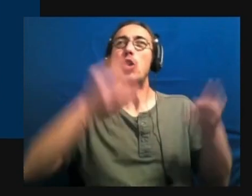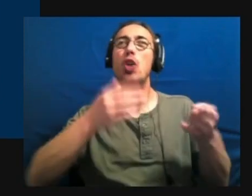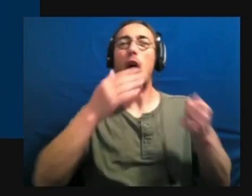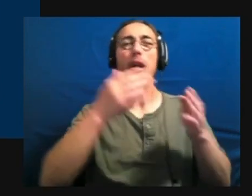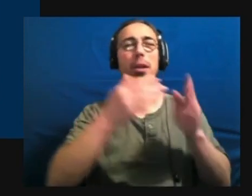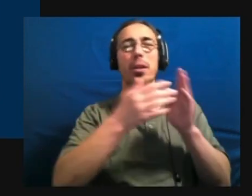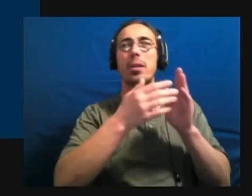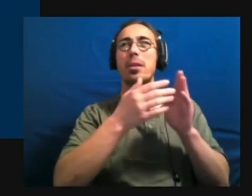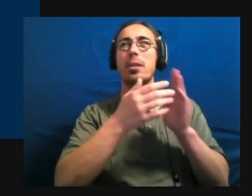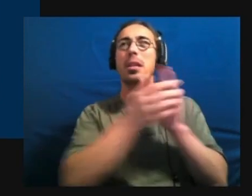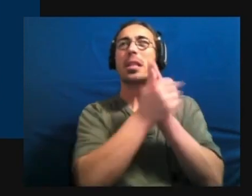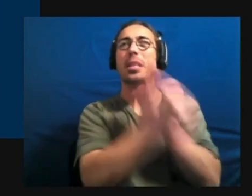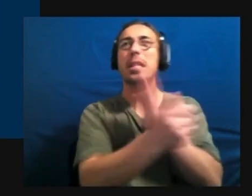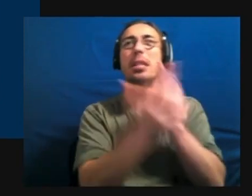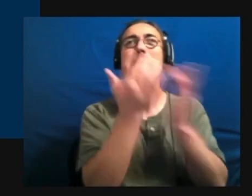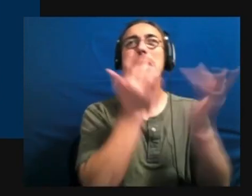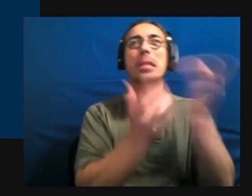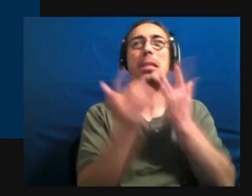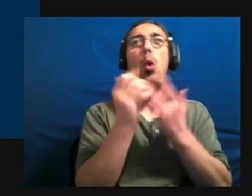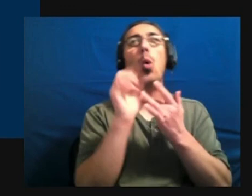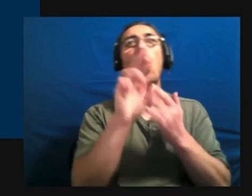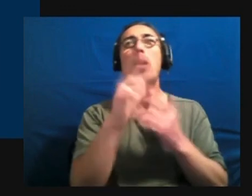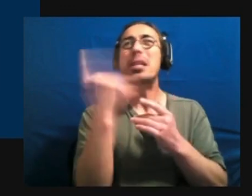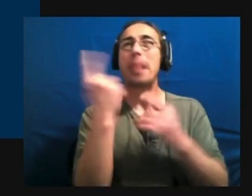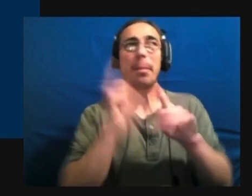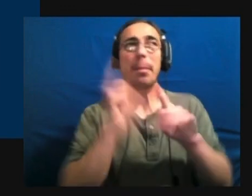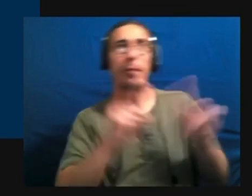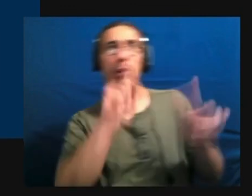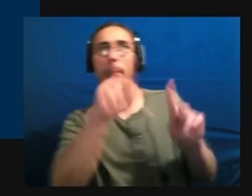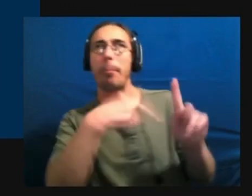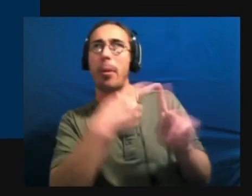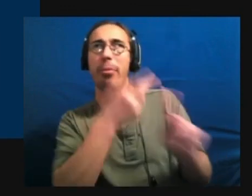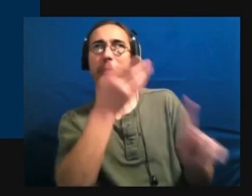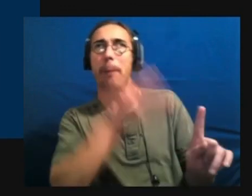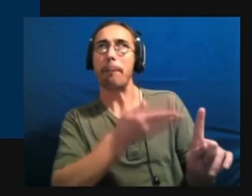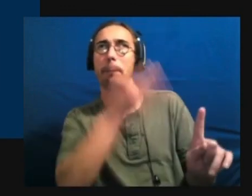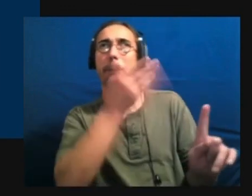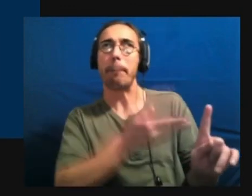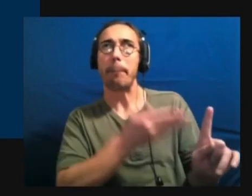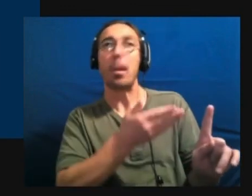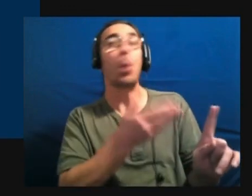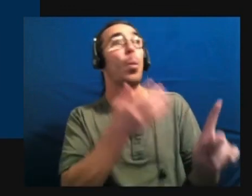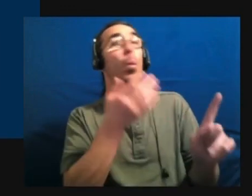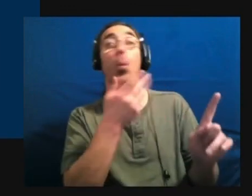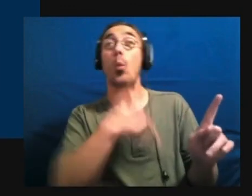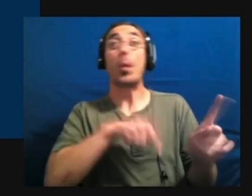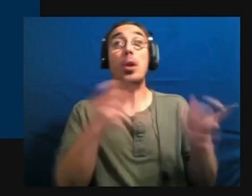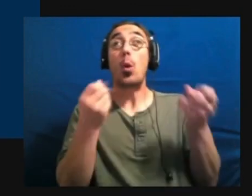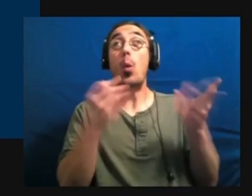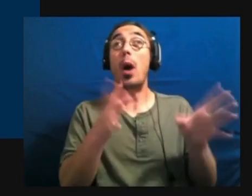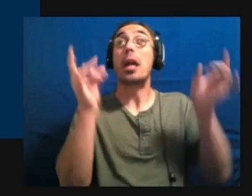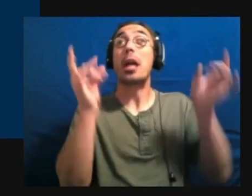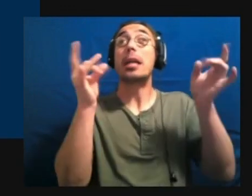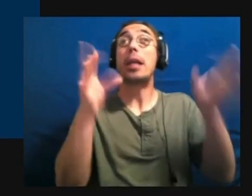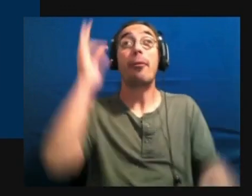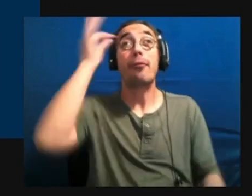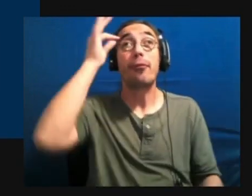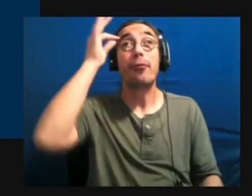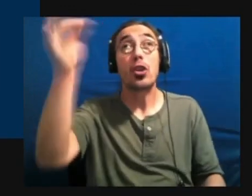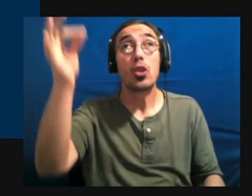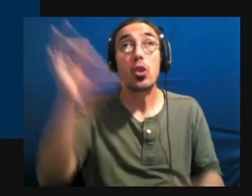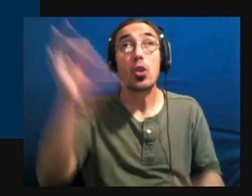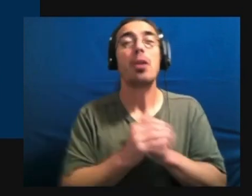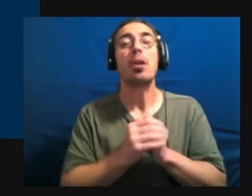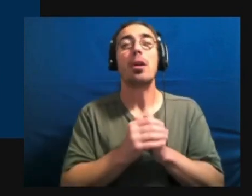and things that are different and trying to make sure that they don't have a terrible future, that we ruin their present.